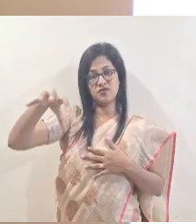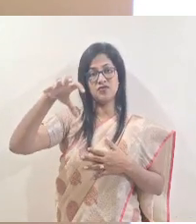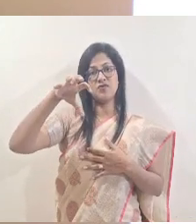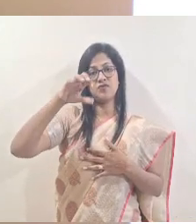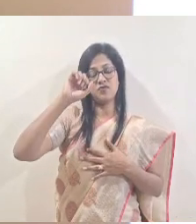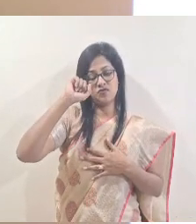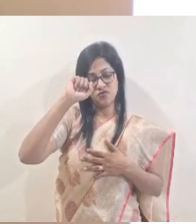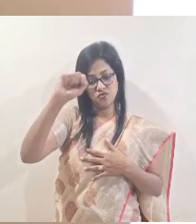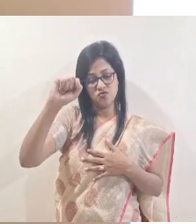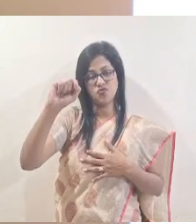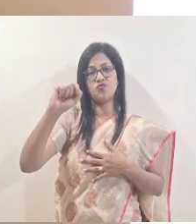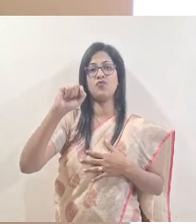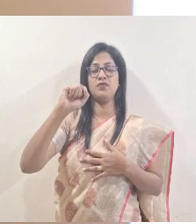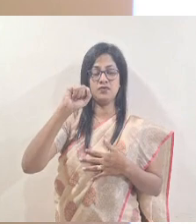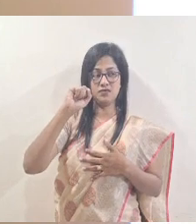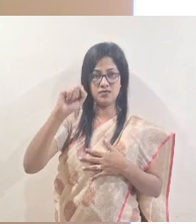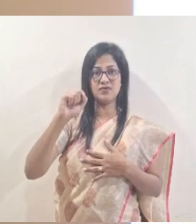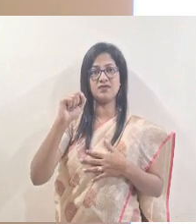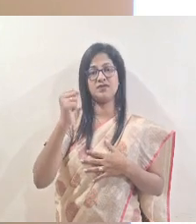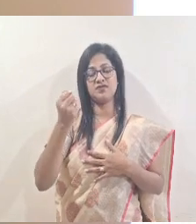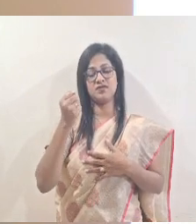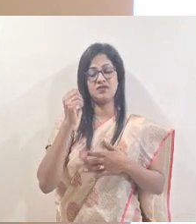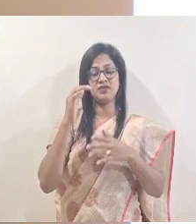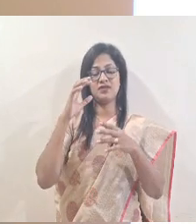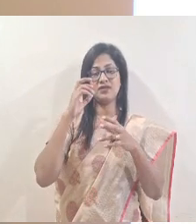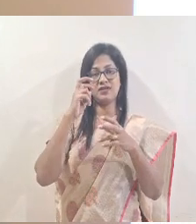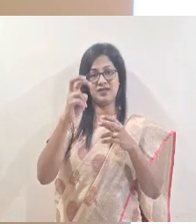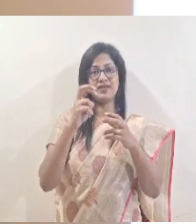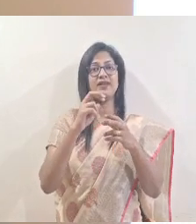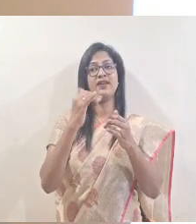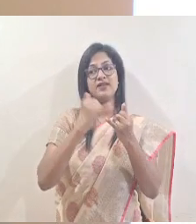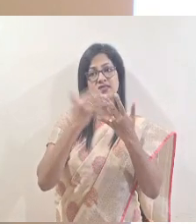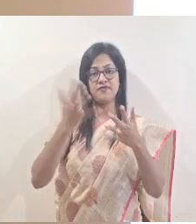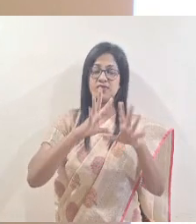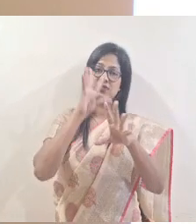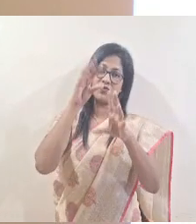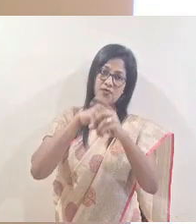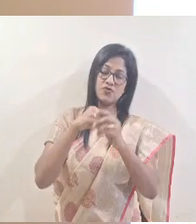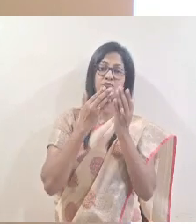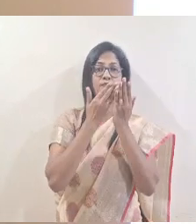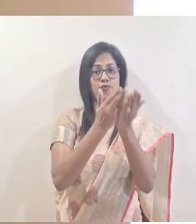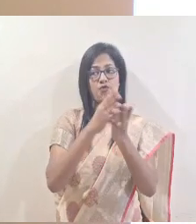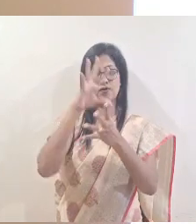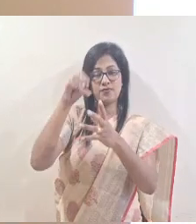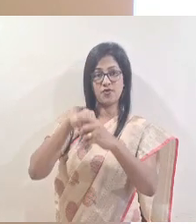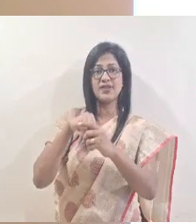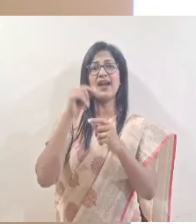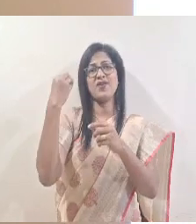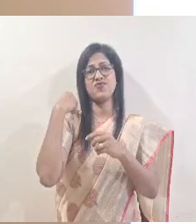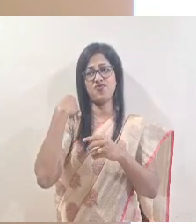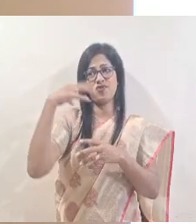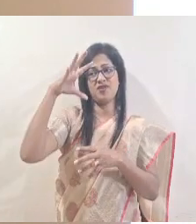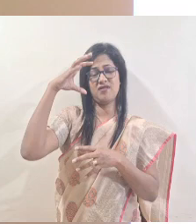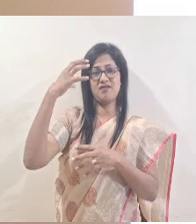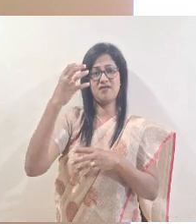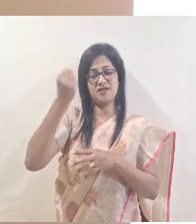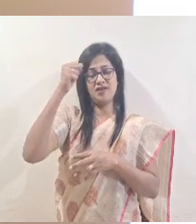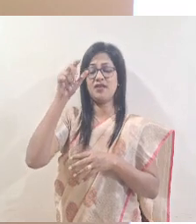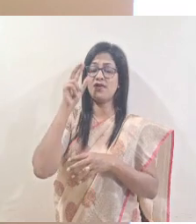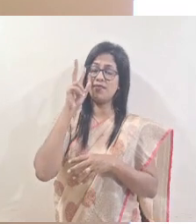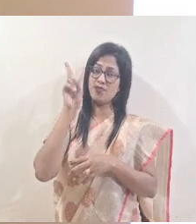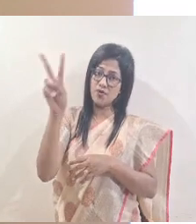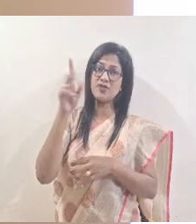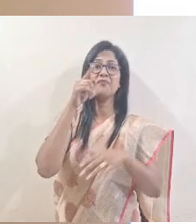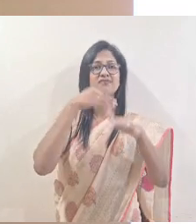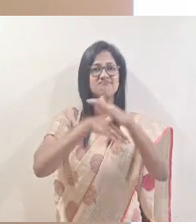they have boat jetty and the metro rail facility. Even though it is under the same authority, they have